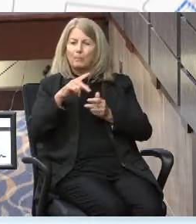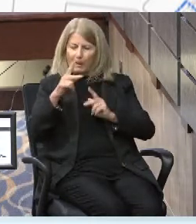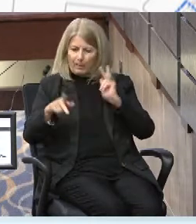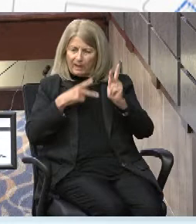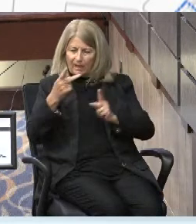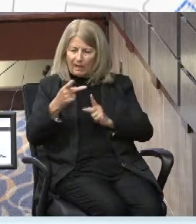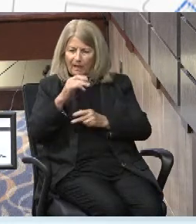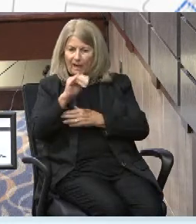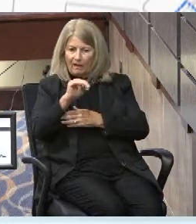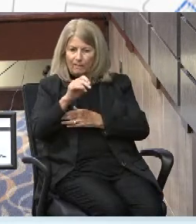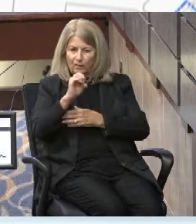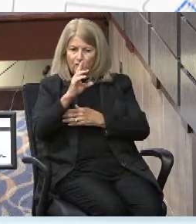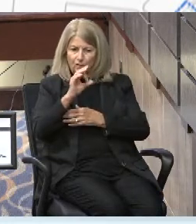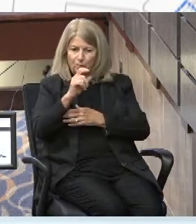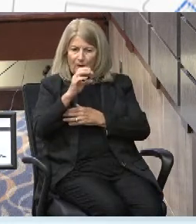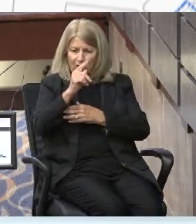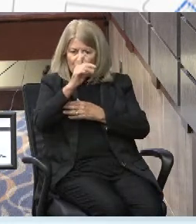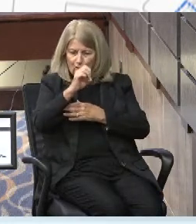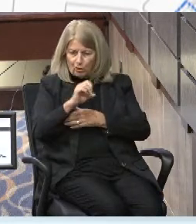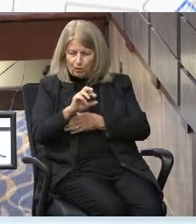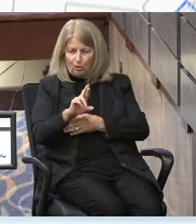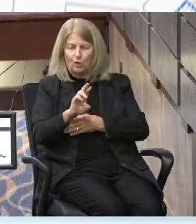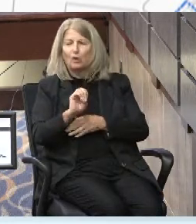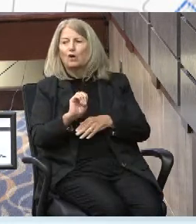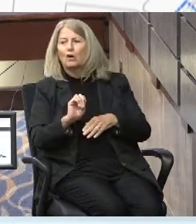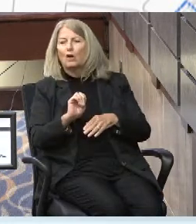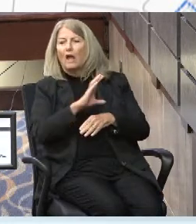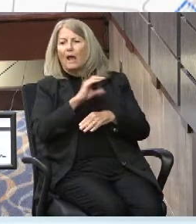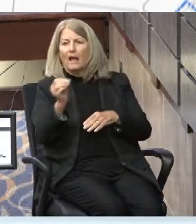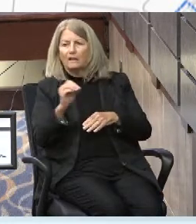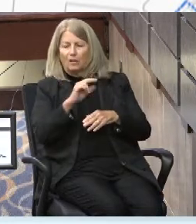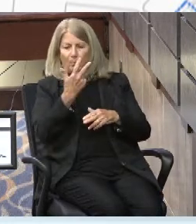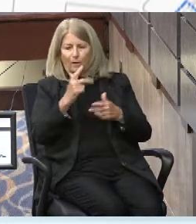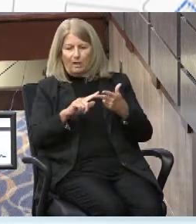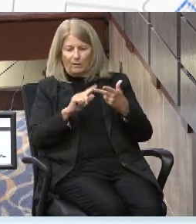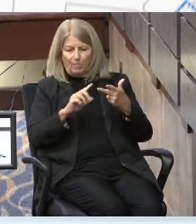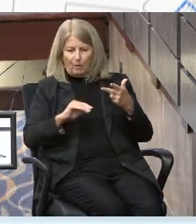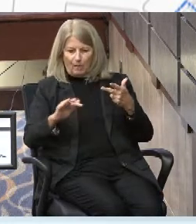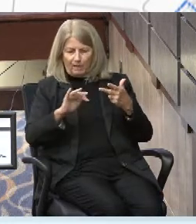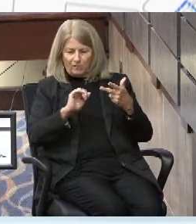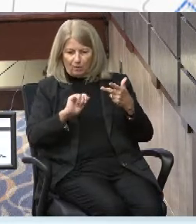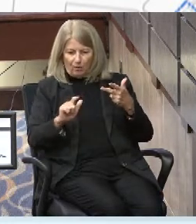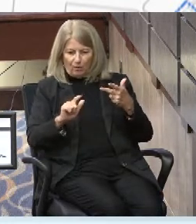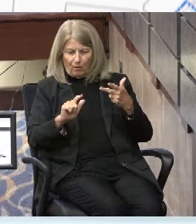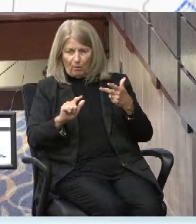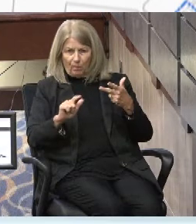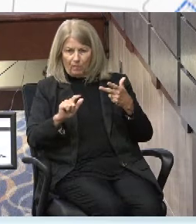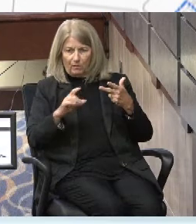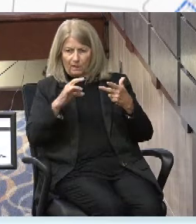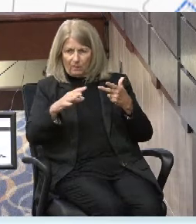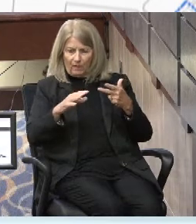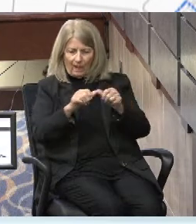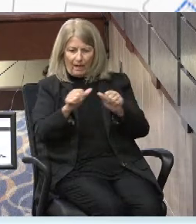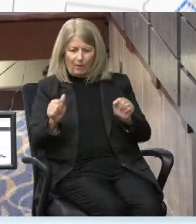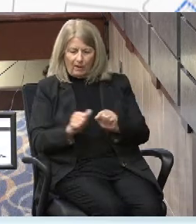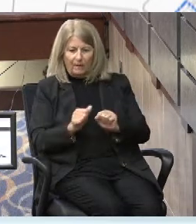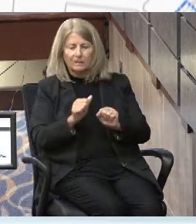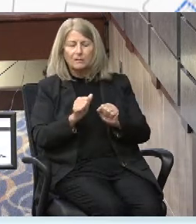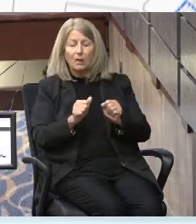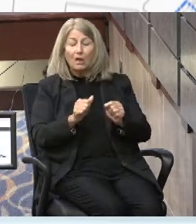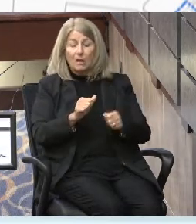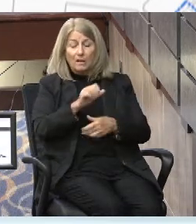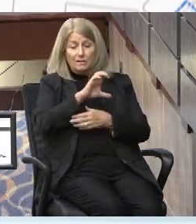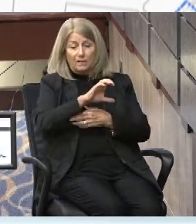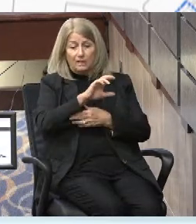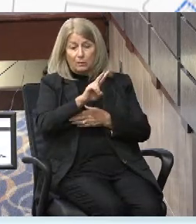for uses allowed in the C2 zoning district. 3, the property meets all the area and width requirements for C2 zoning. And